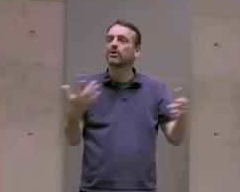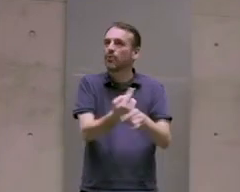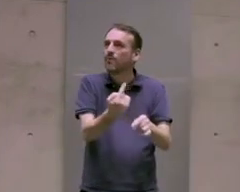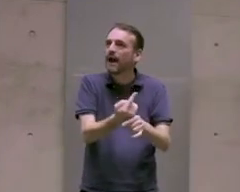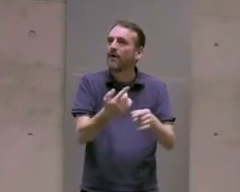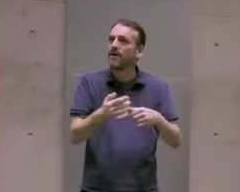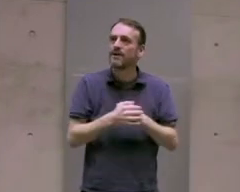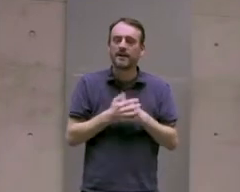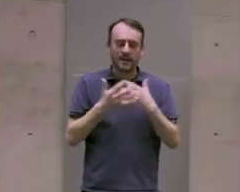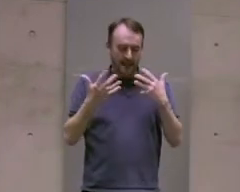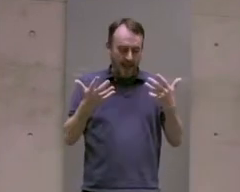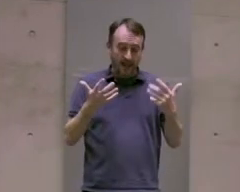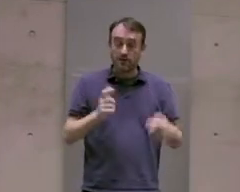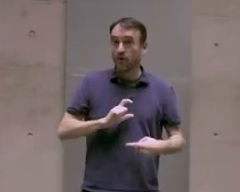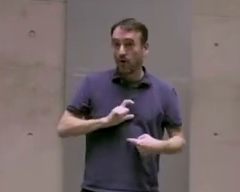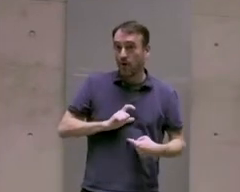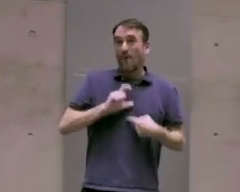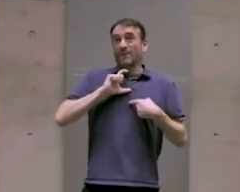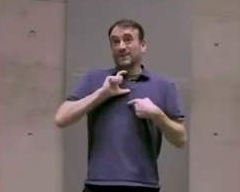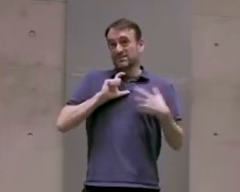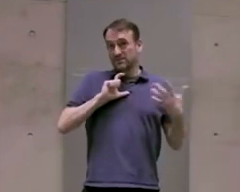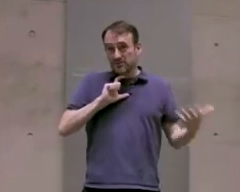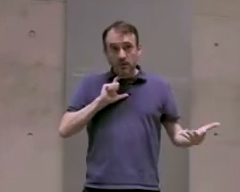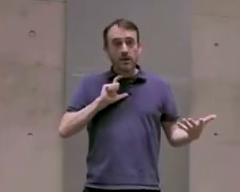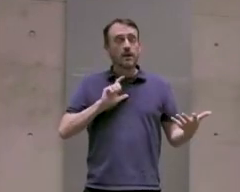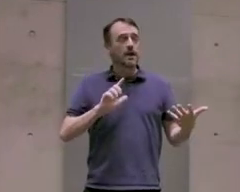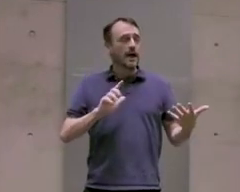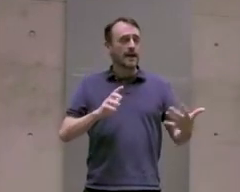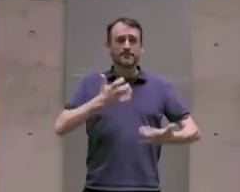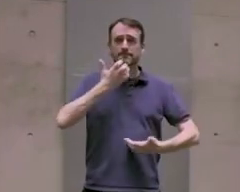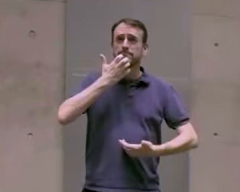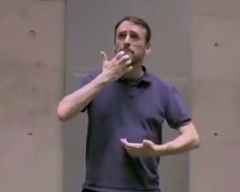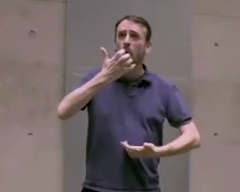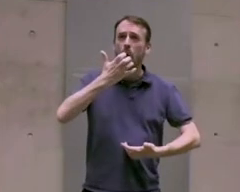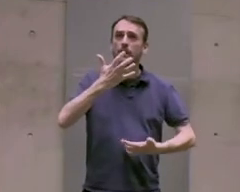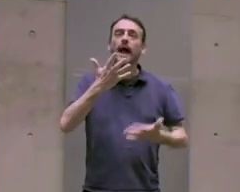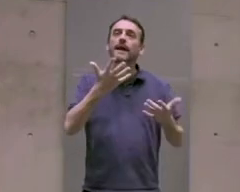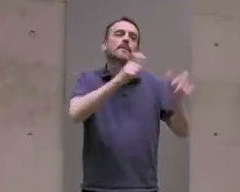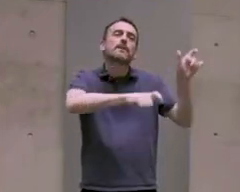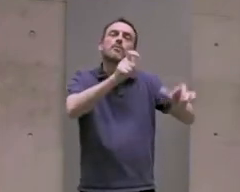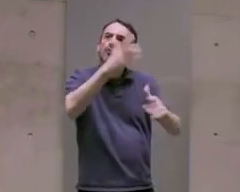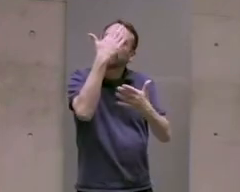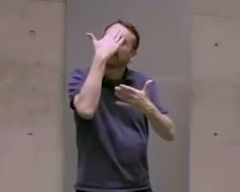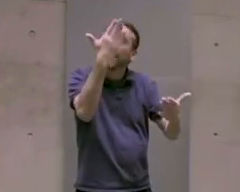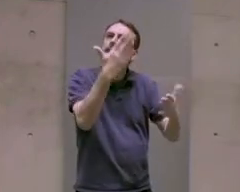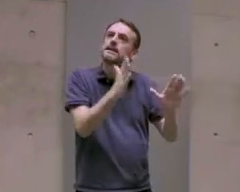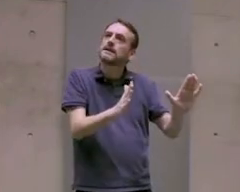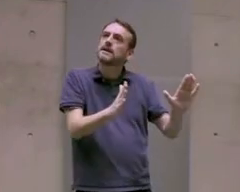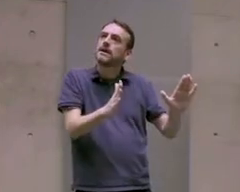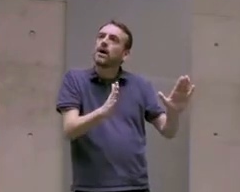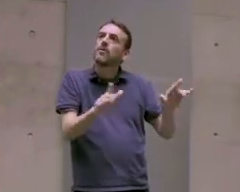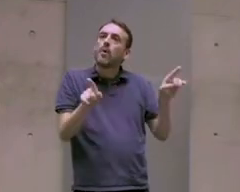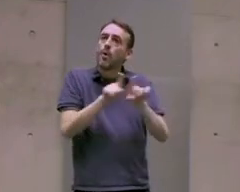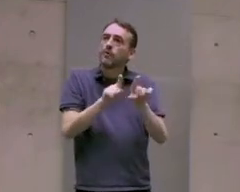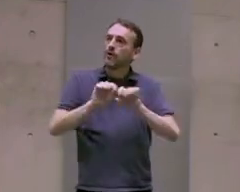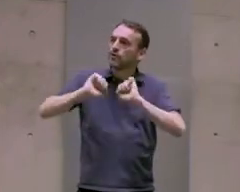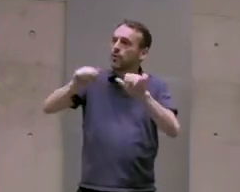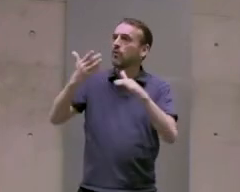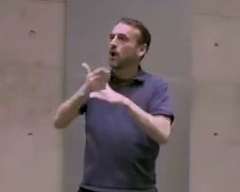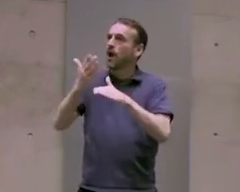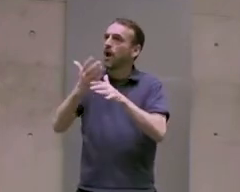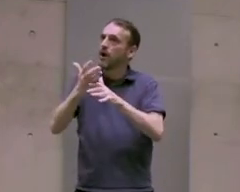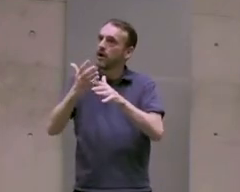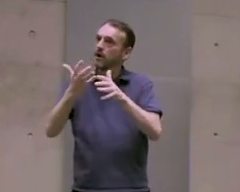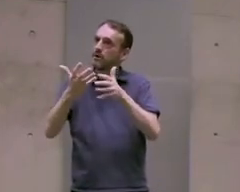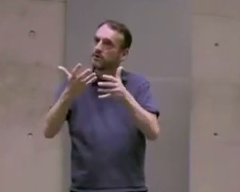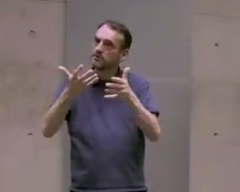having the confidence to do that and being bold with it and trying to respect people, but also, push the message, I think